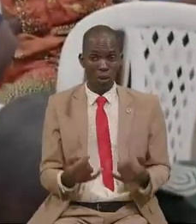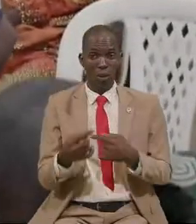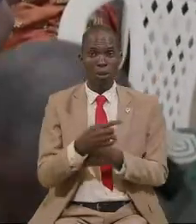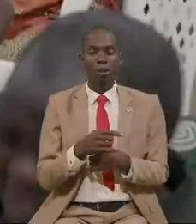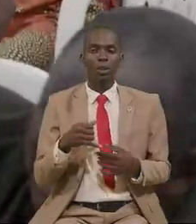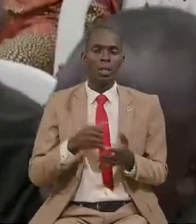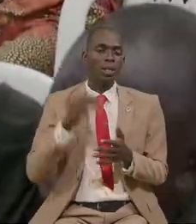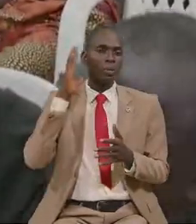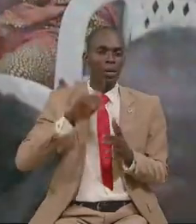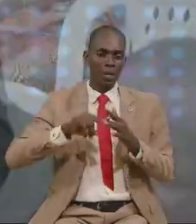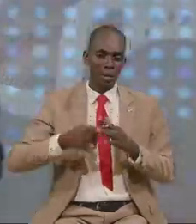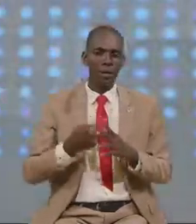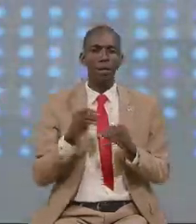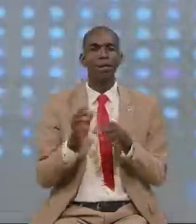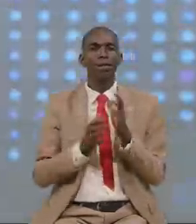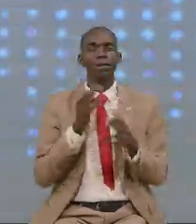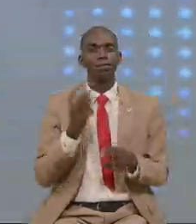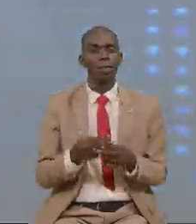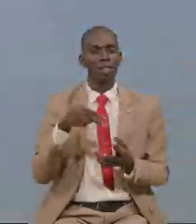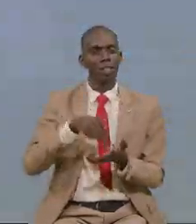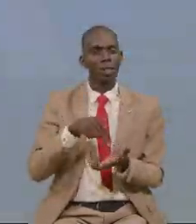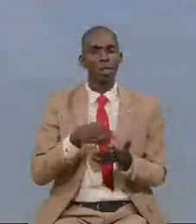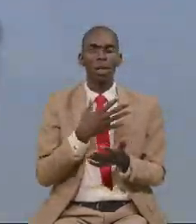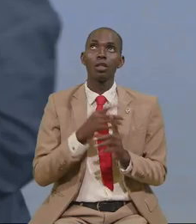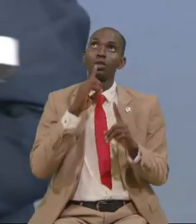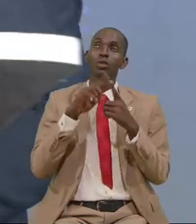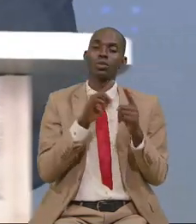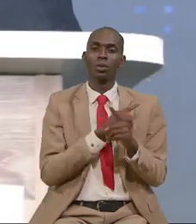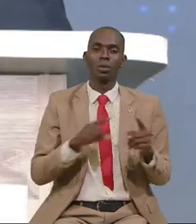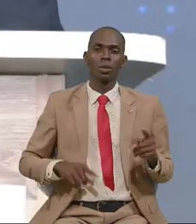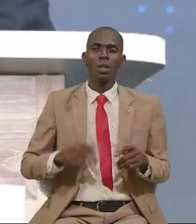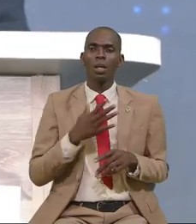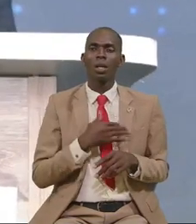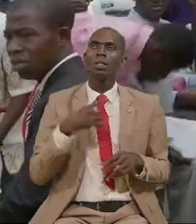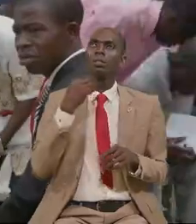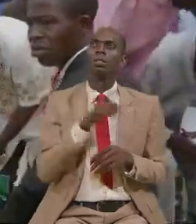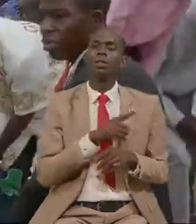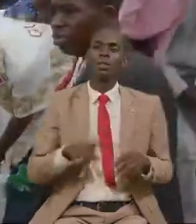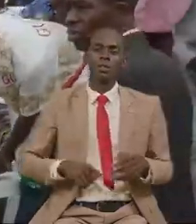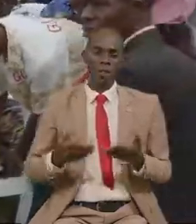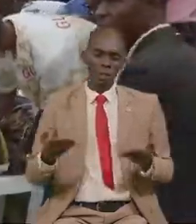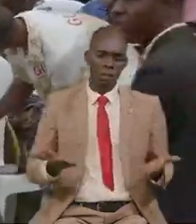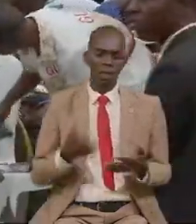start. Rise up and tell the Lord and say, Lord, here I am.